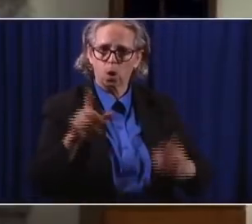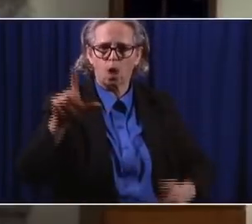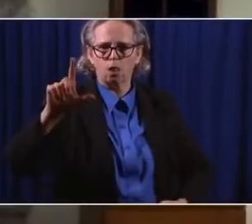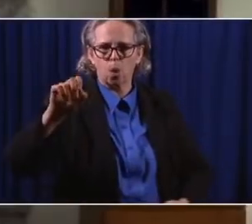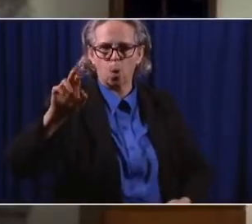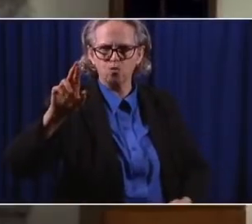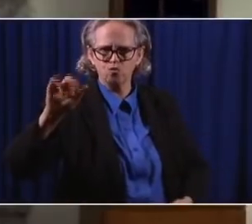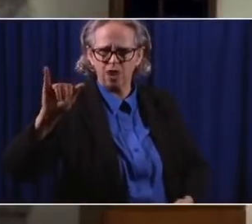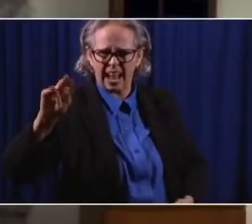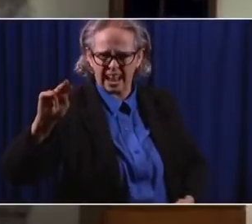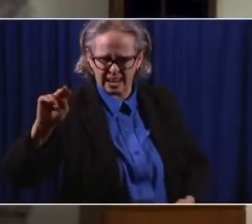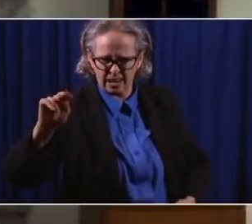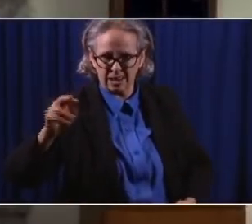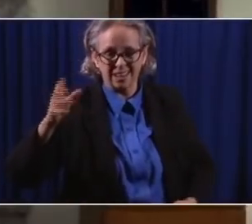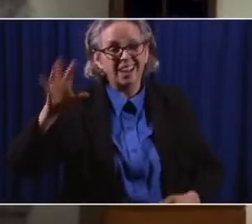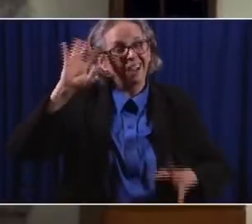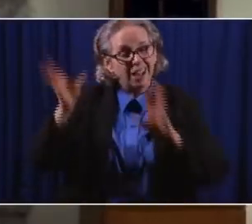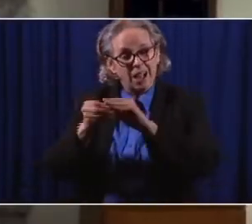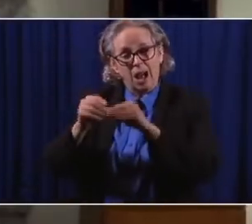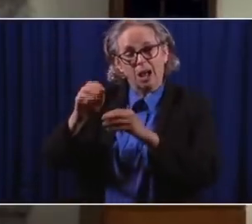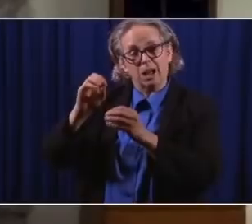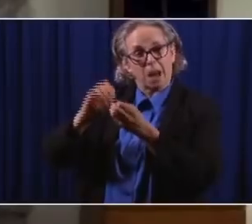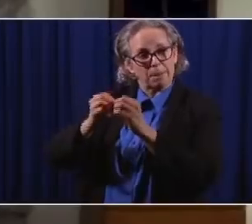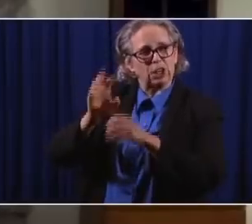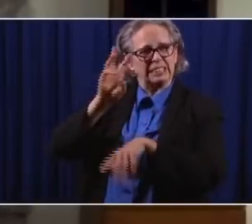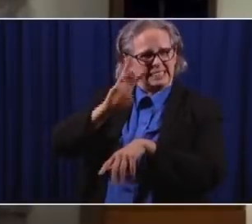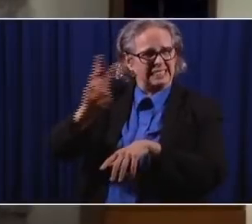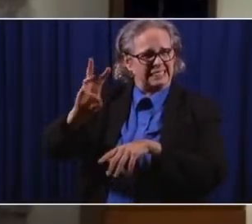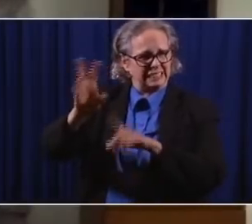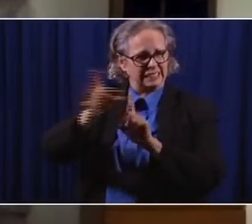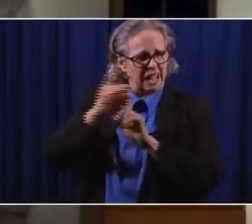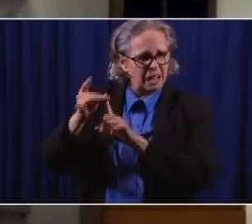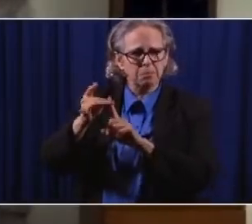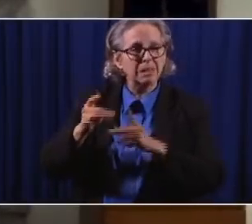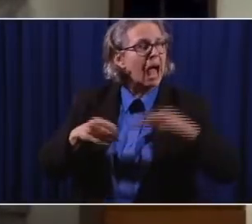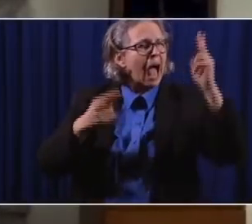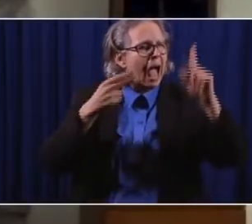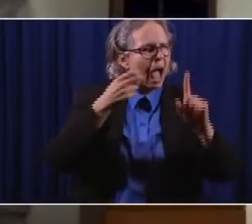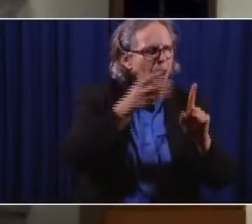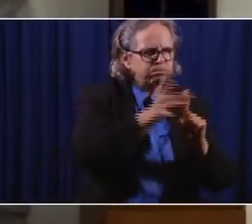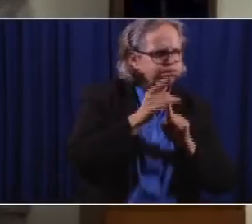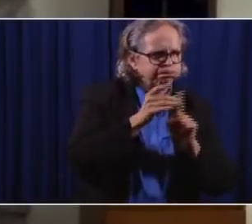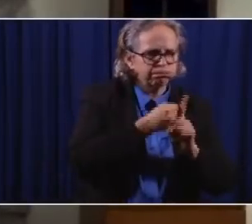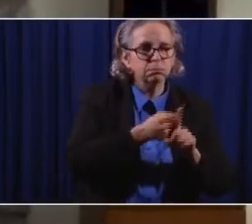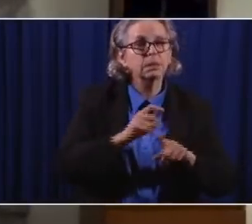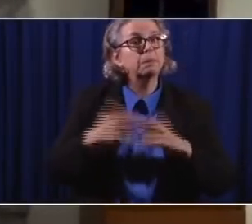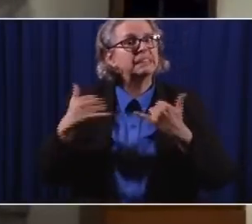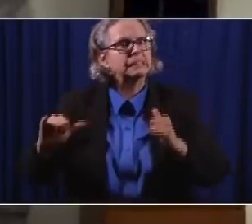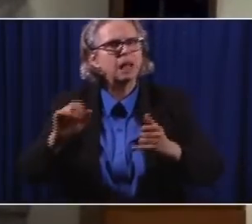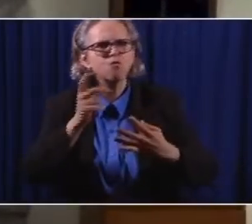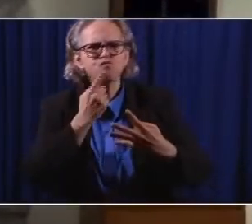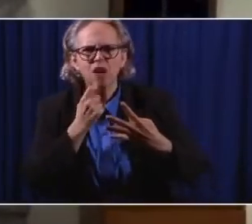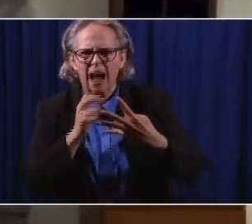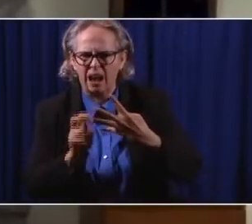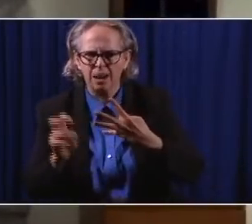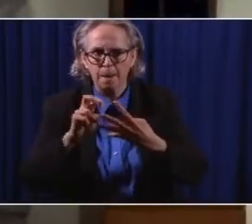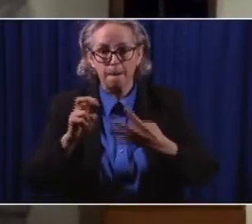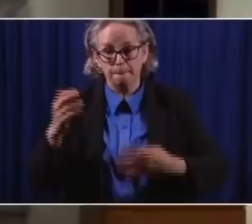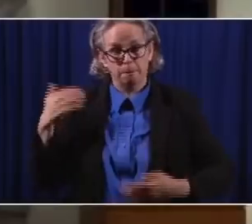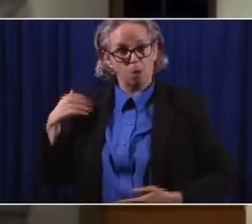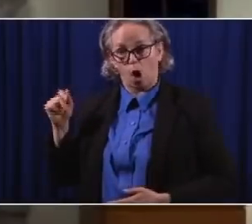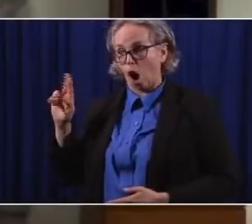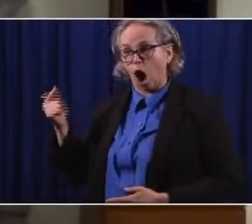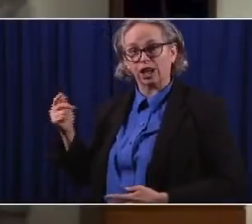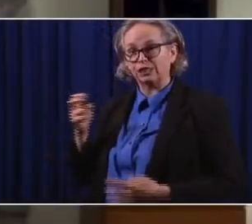over the high incidence, but they returned to red this week. Last time they were red was the week of August 27th. County has